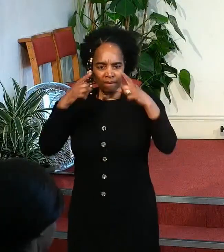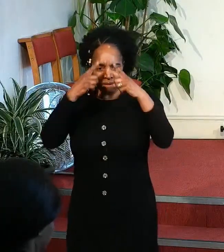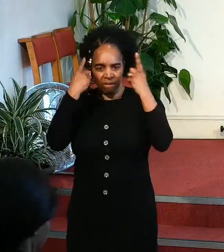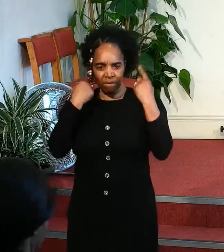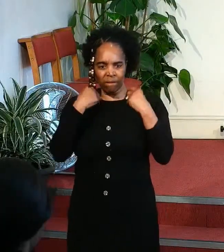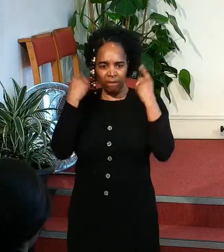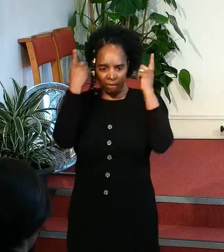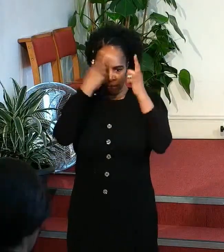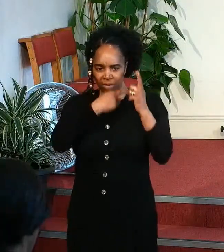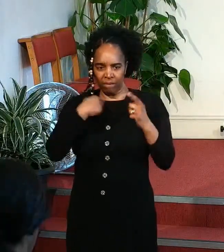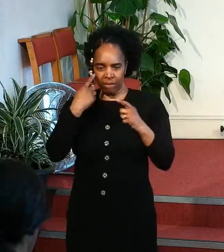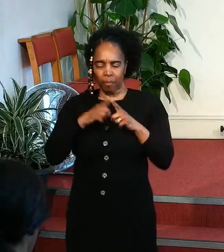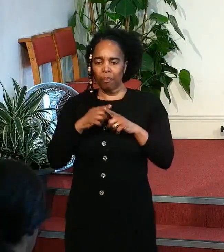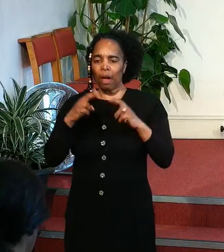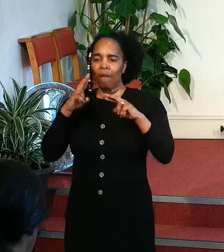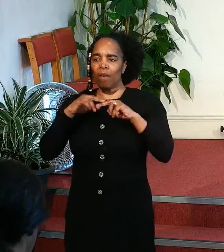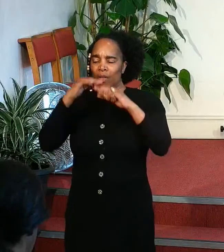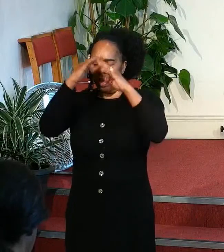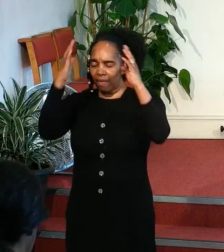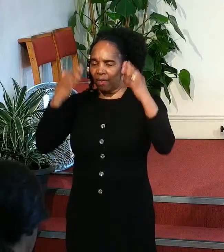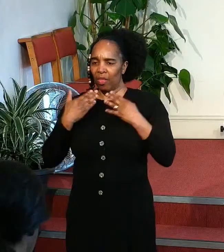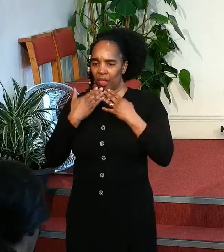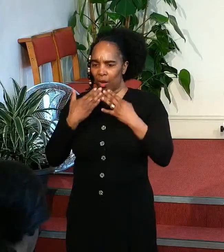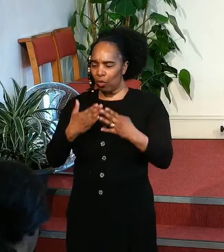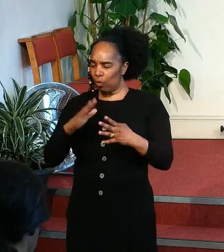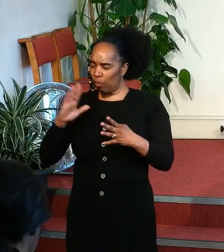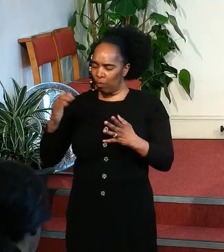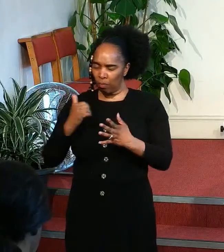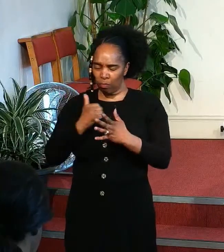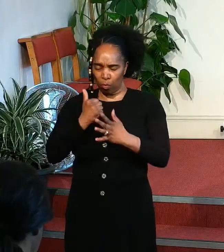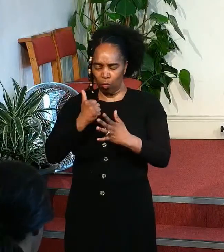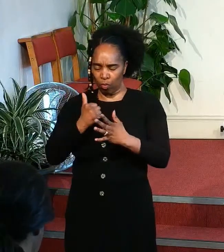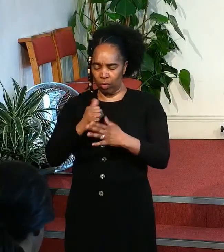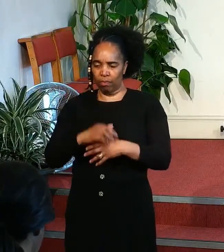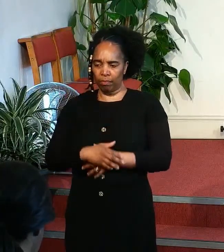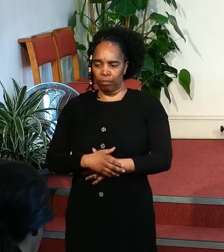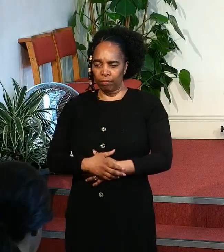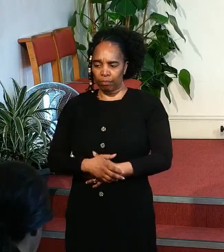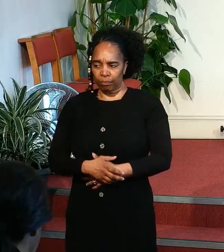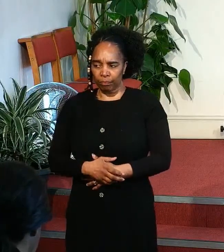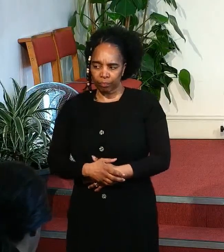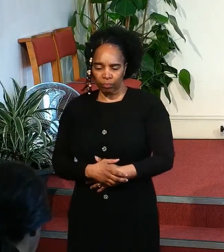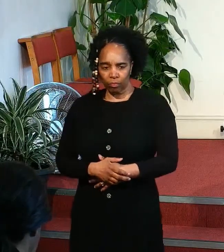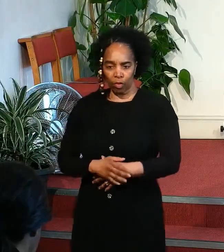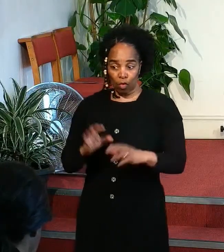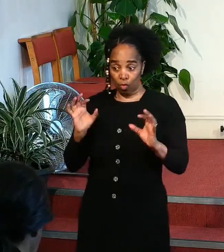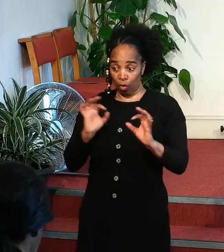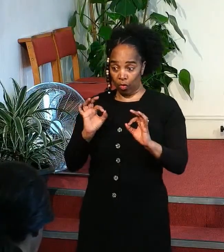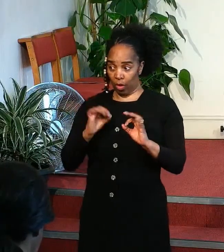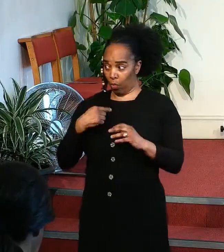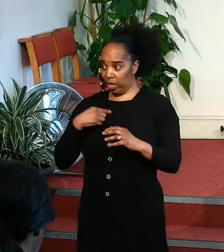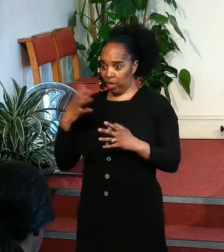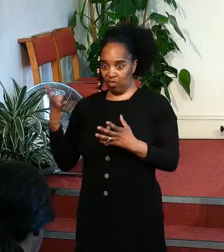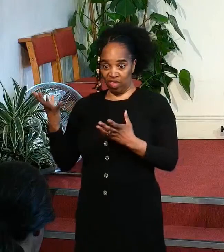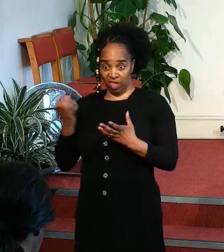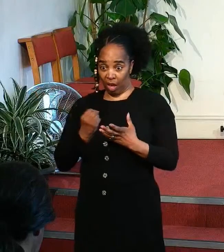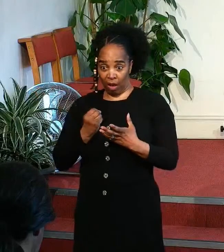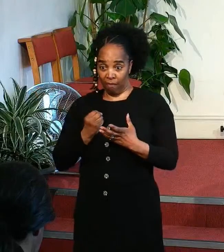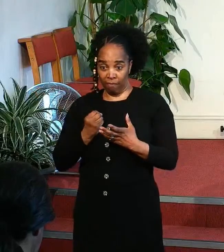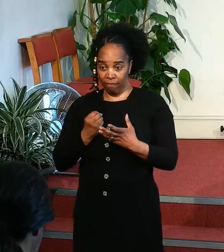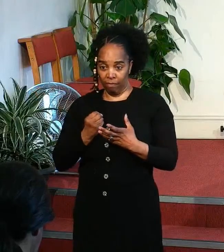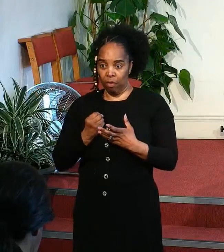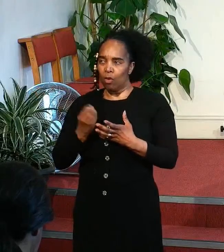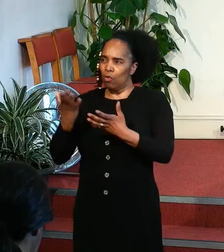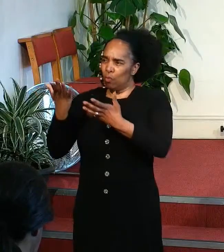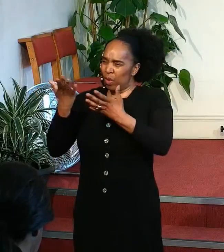Father God in heaven, Lord, we thank you so much for your goodness and your mercy and your grace towards us. Not because we are deserving, but you